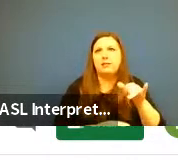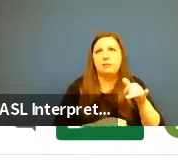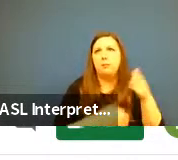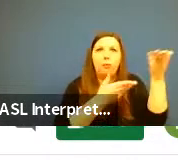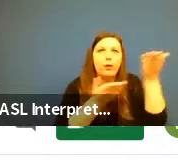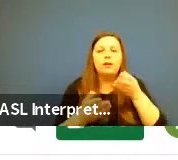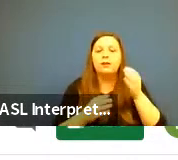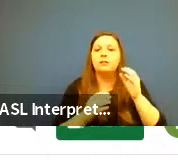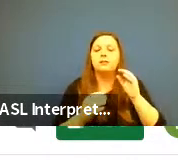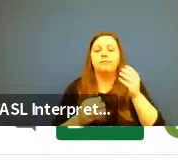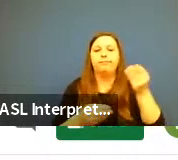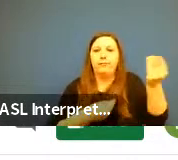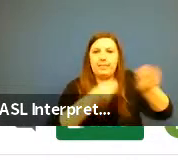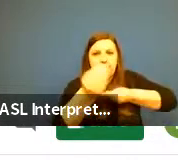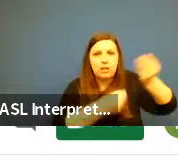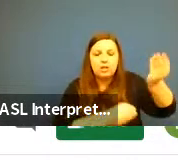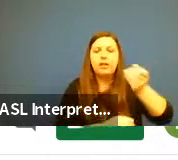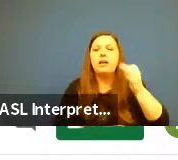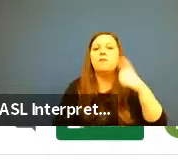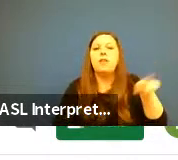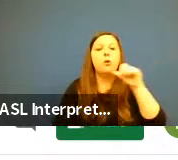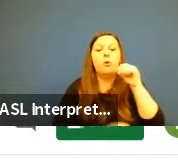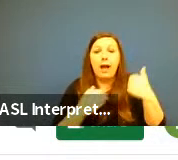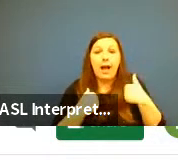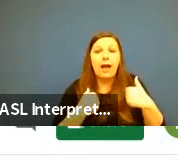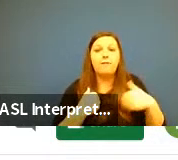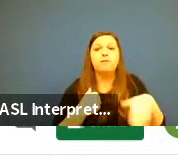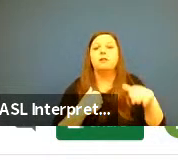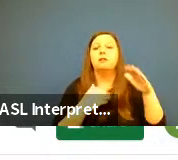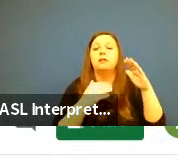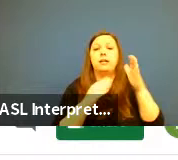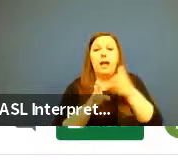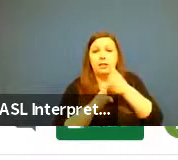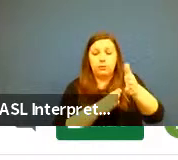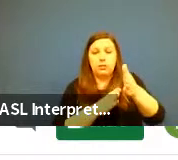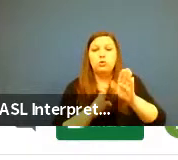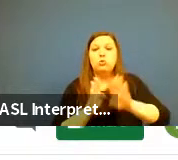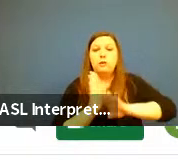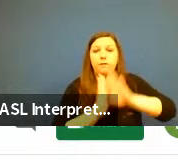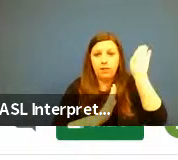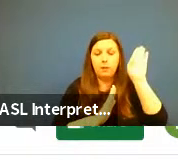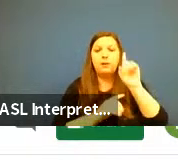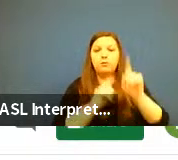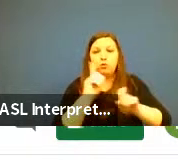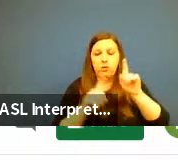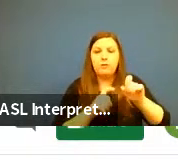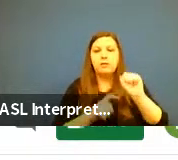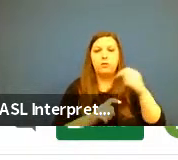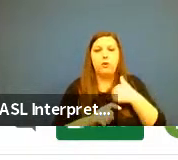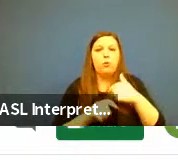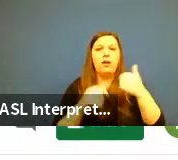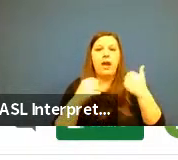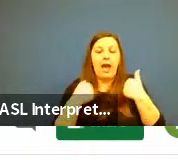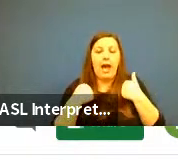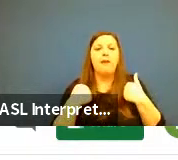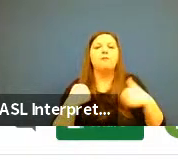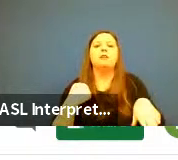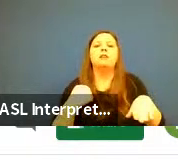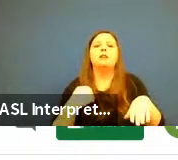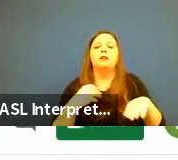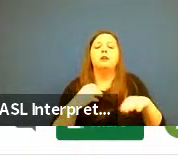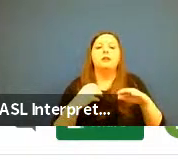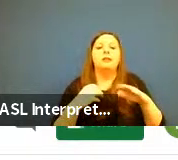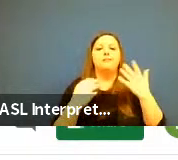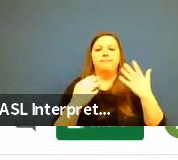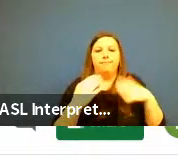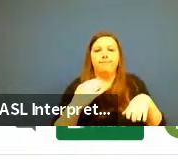don't have experience and expertise in developing surveys so that we get unbiased information, then I'm suggesting that maybe we look a